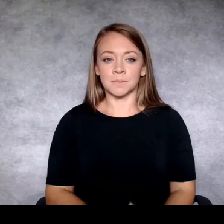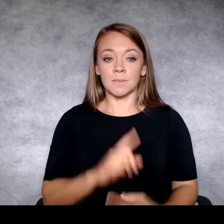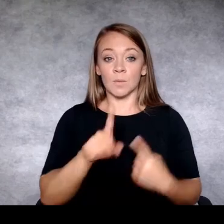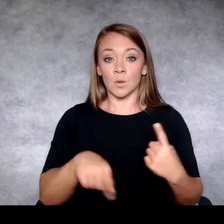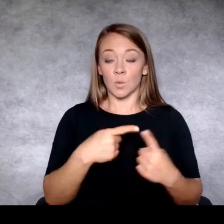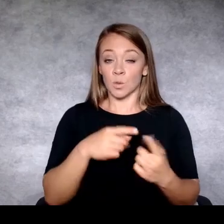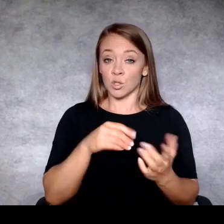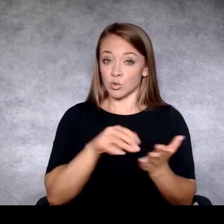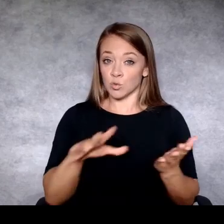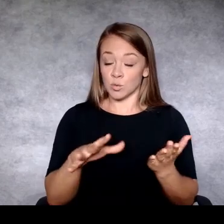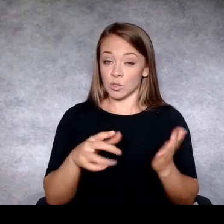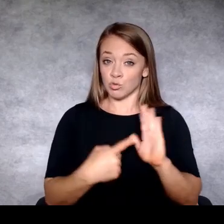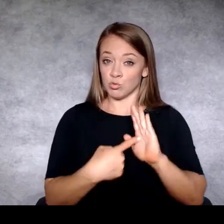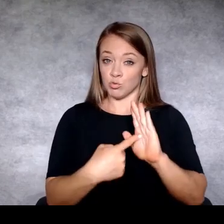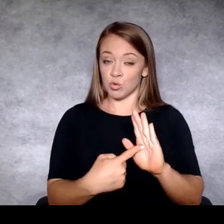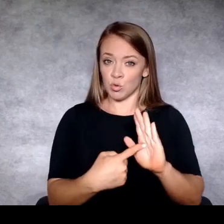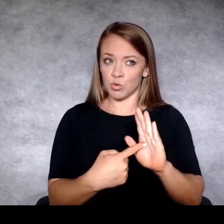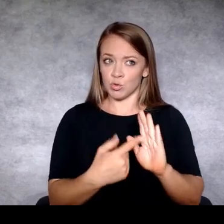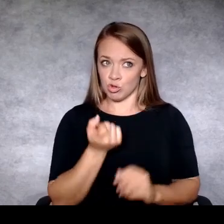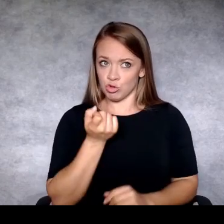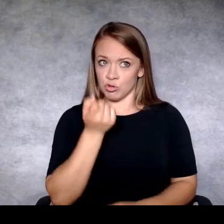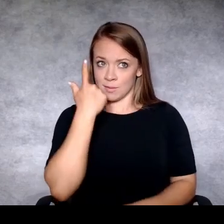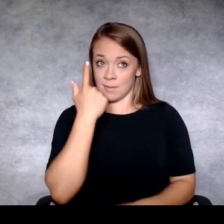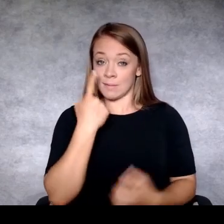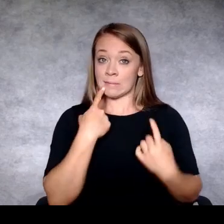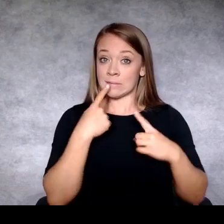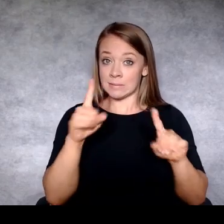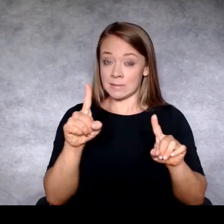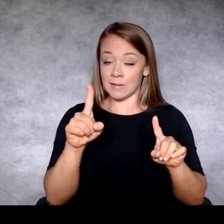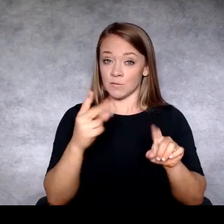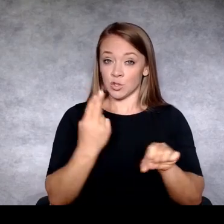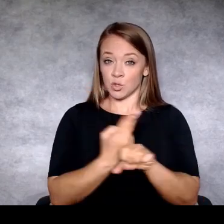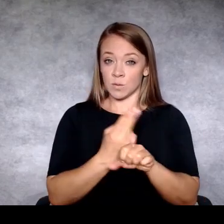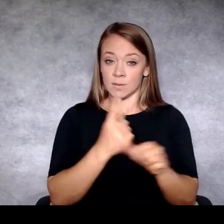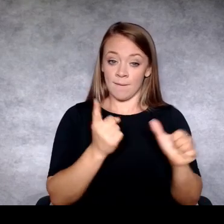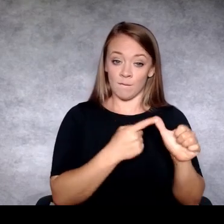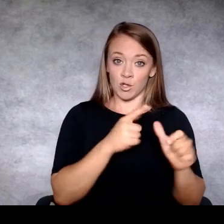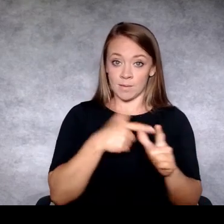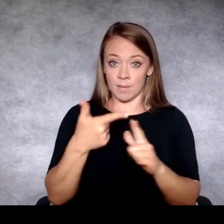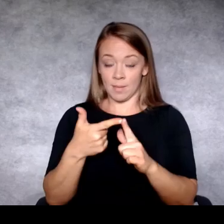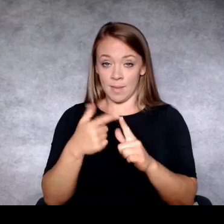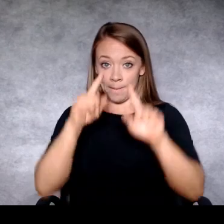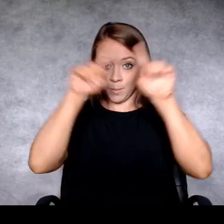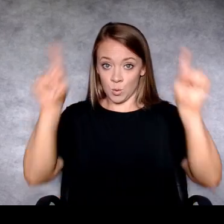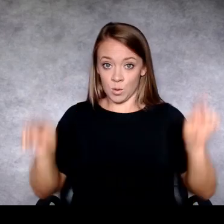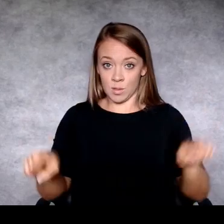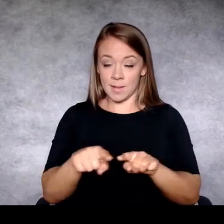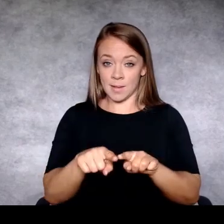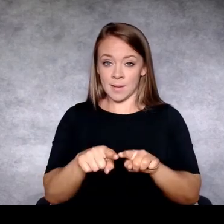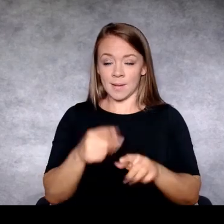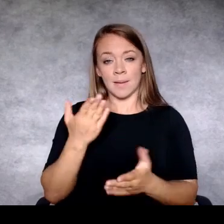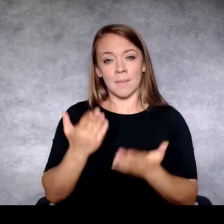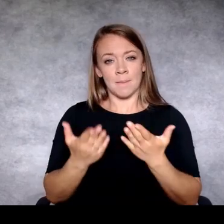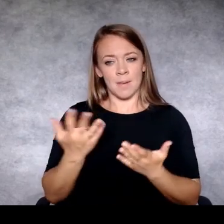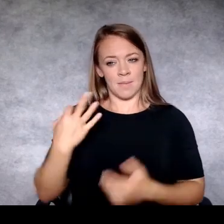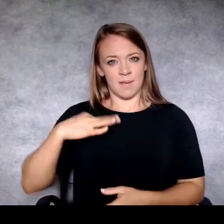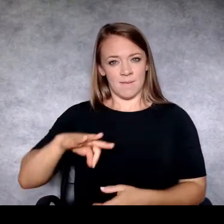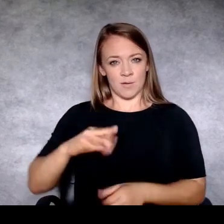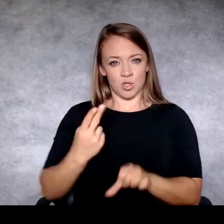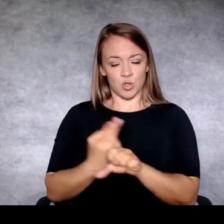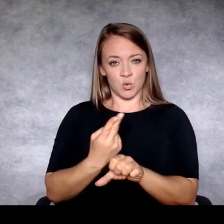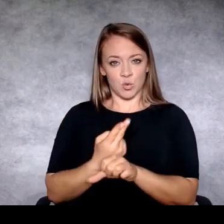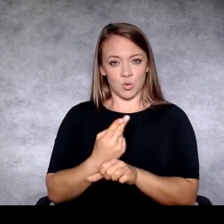When a student demonstrates both understanding and success with the use of a first-then board, it may be beneficial to